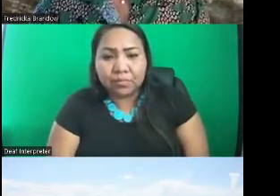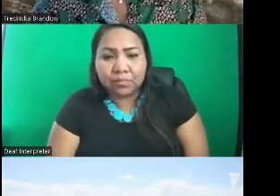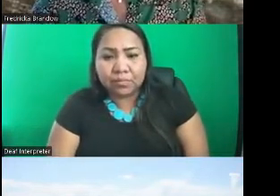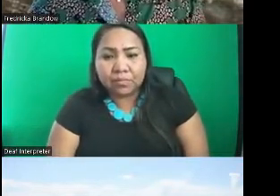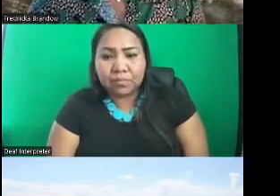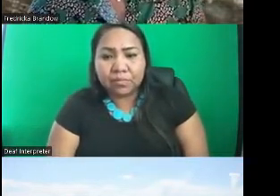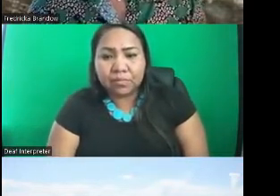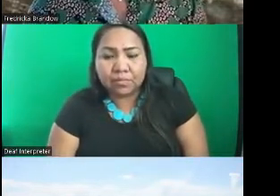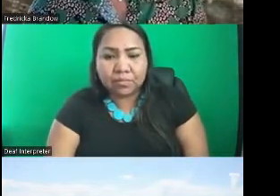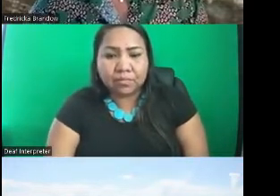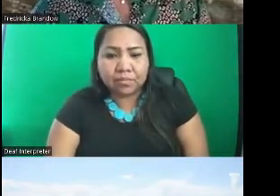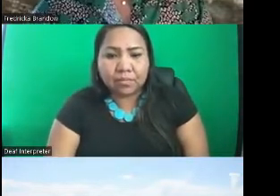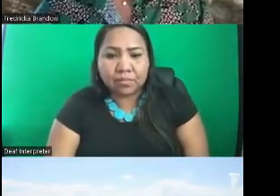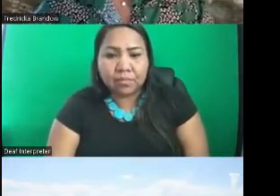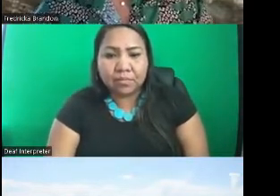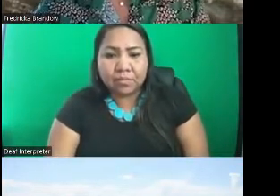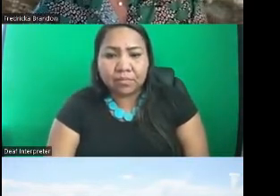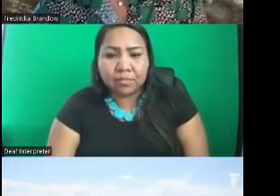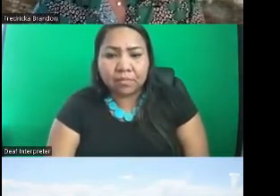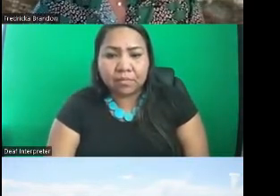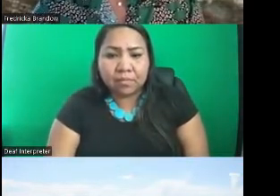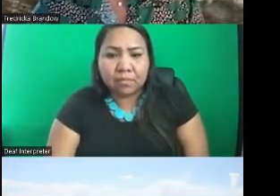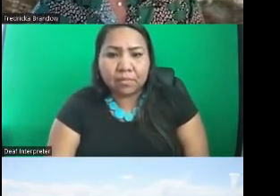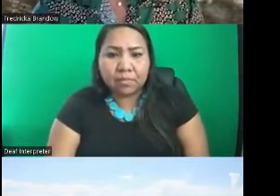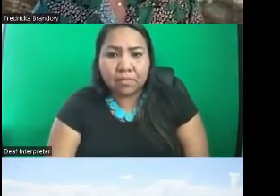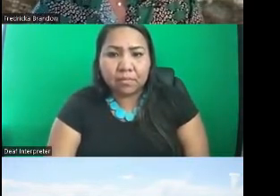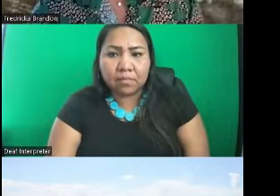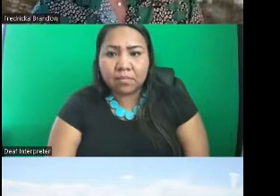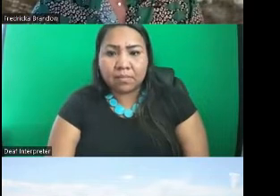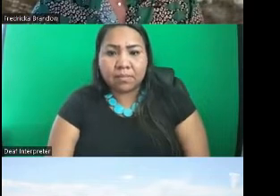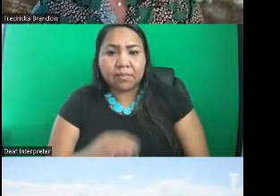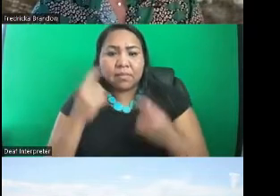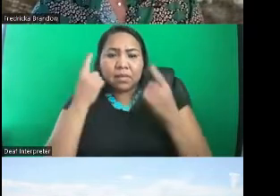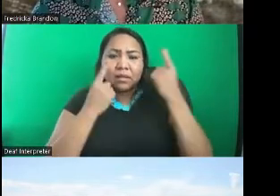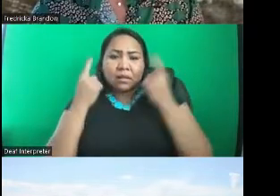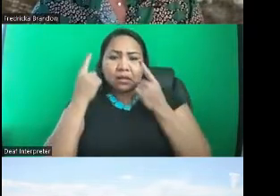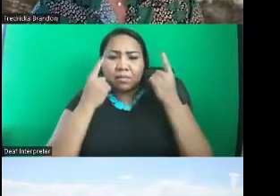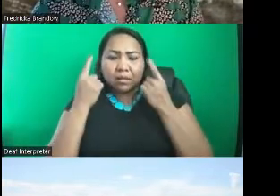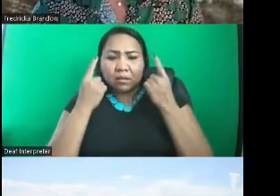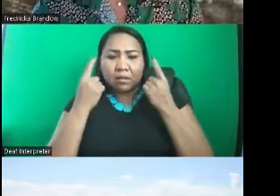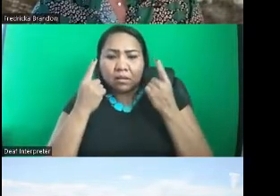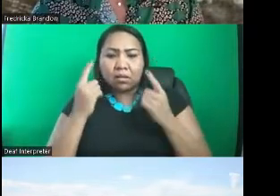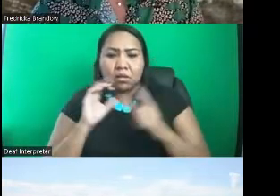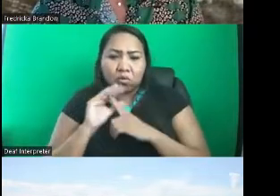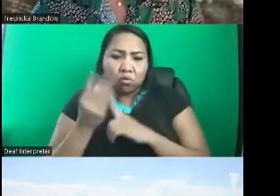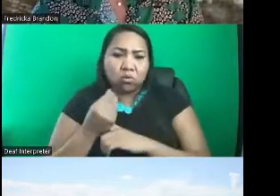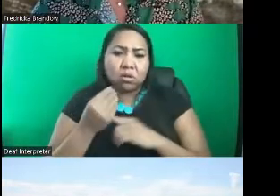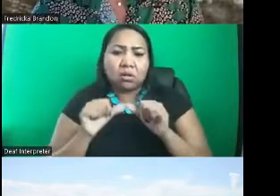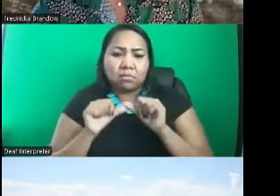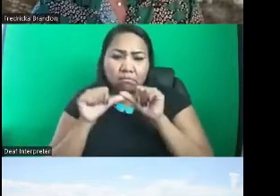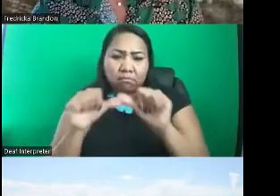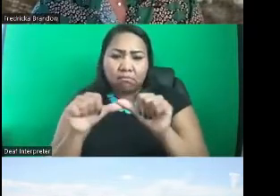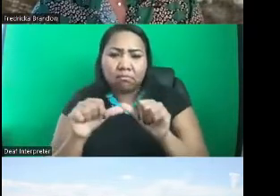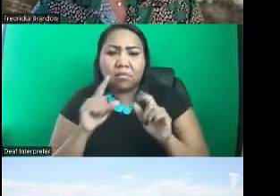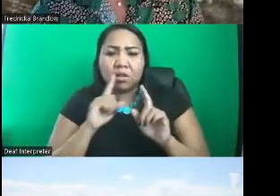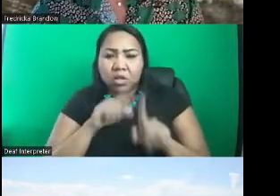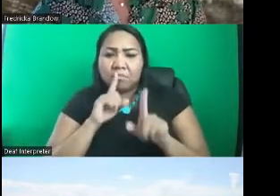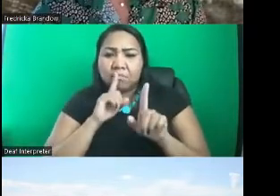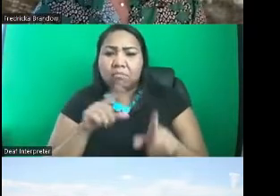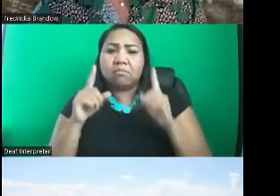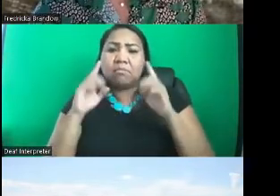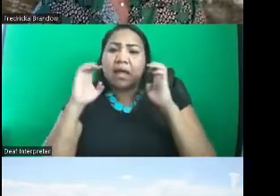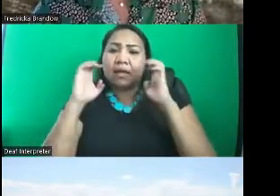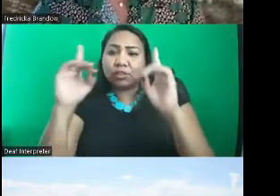So the question here is thinking about culturally sustaining and responsive education. Why is this